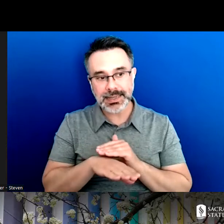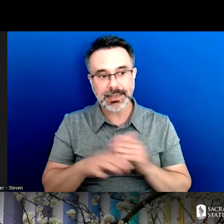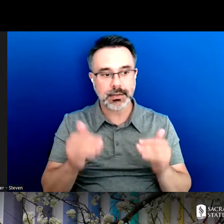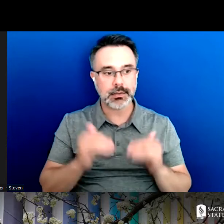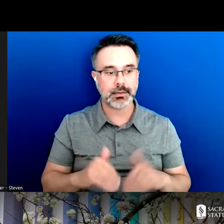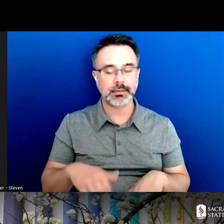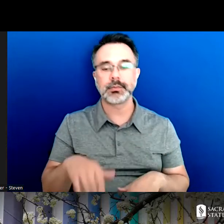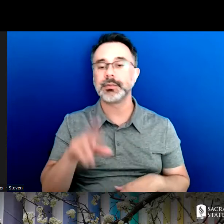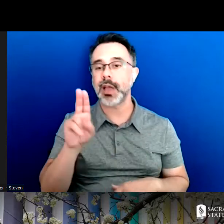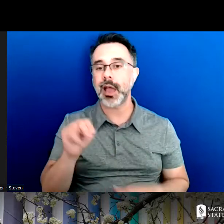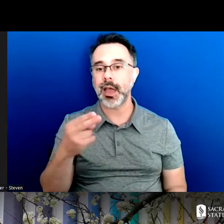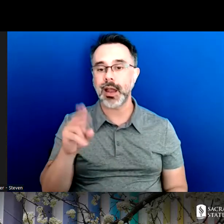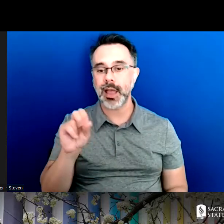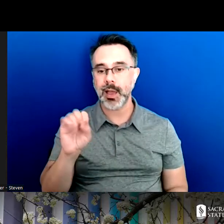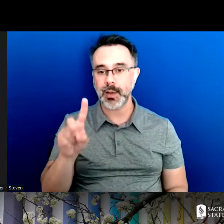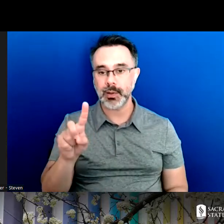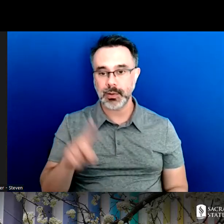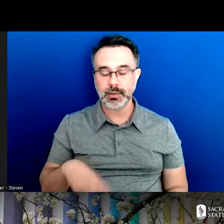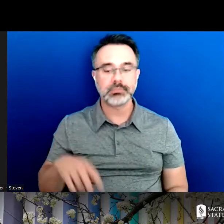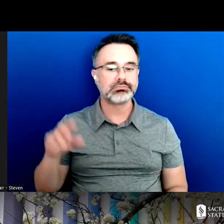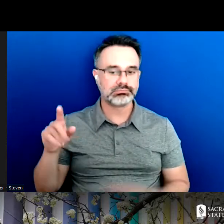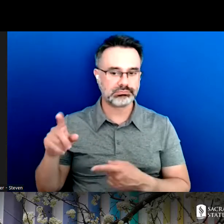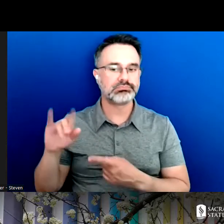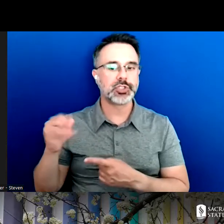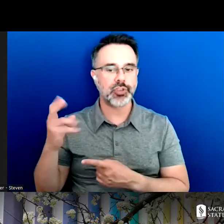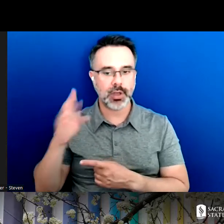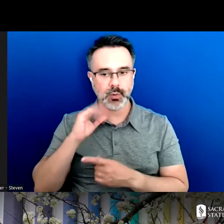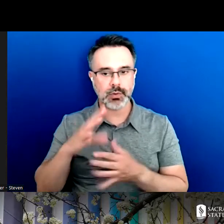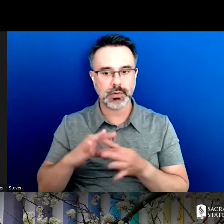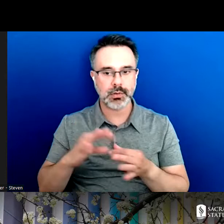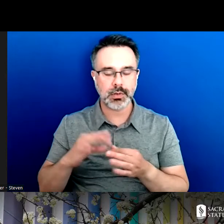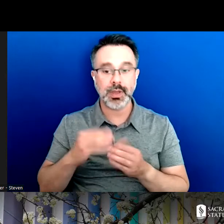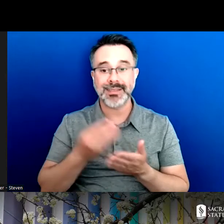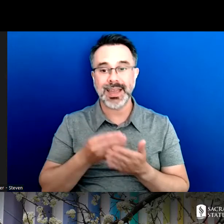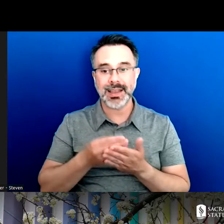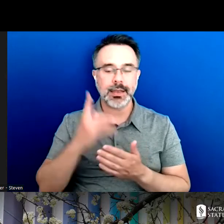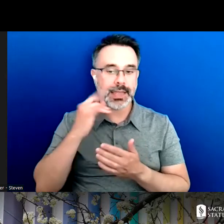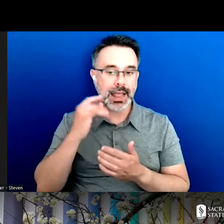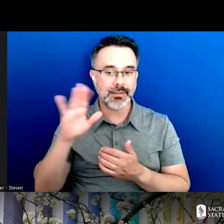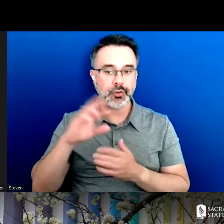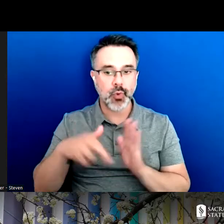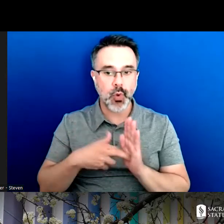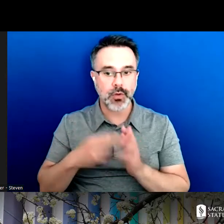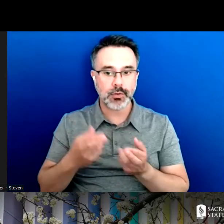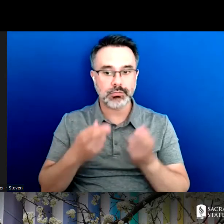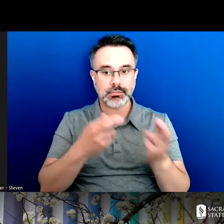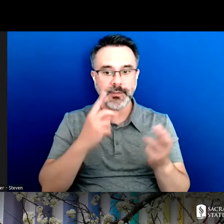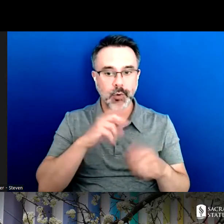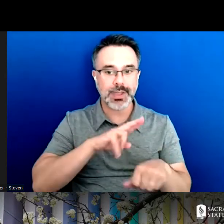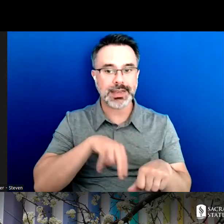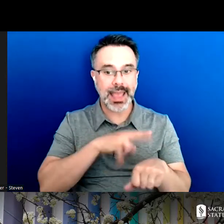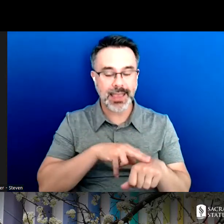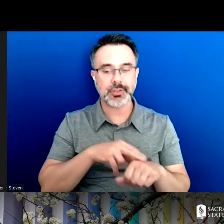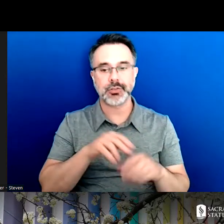unhoused. As John will cover next in the funding theme, California's role in making recommendations on the national stage is